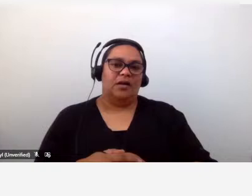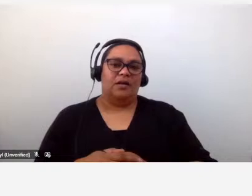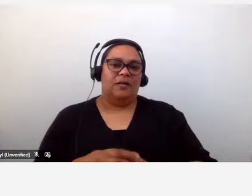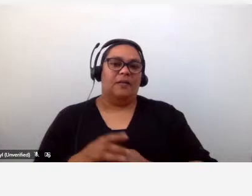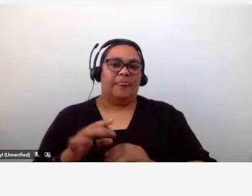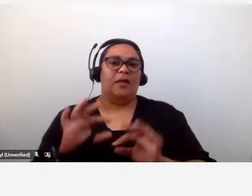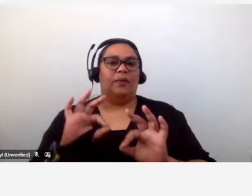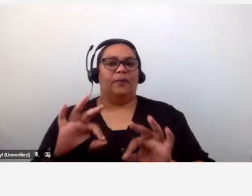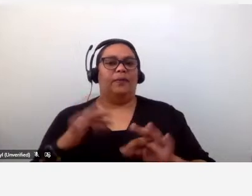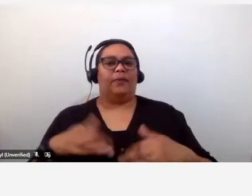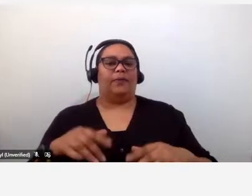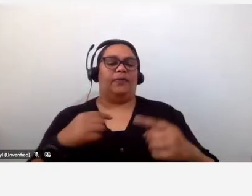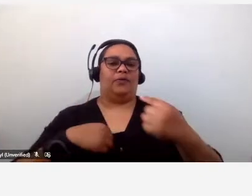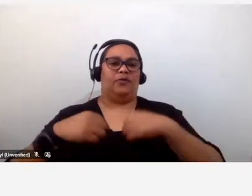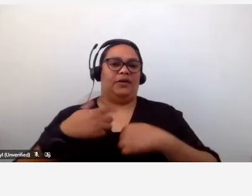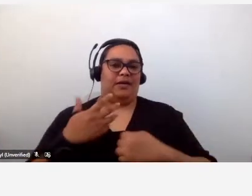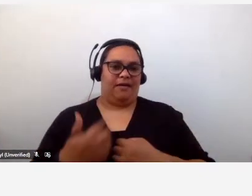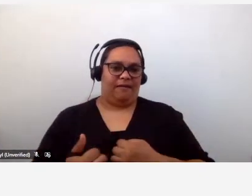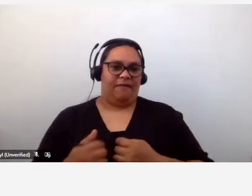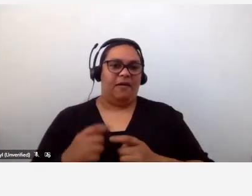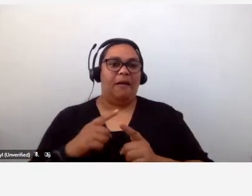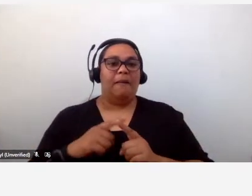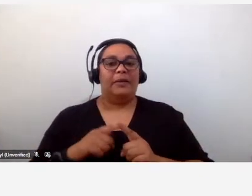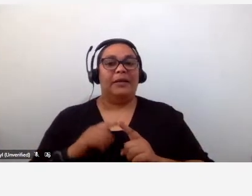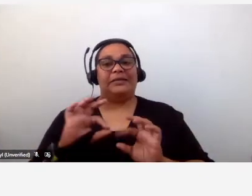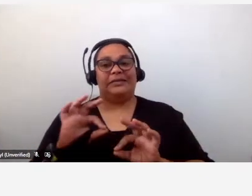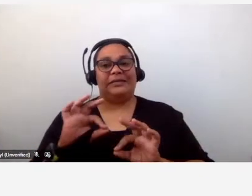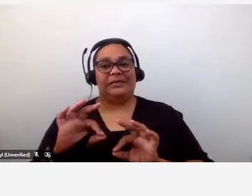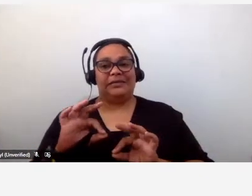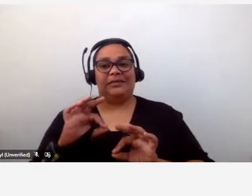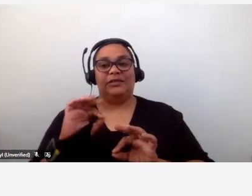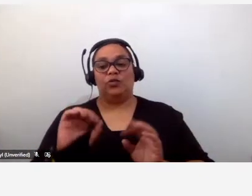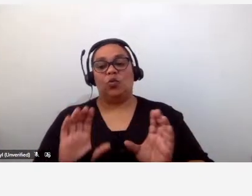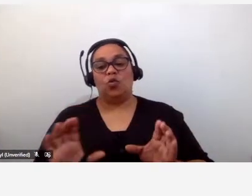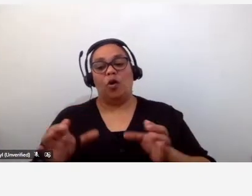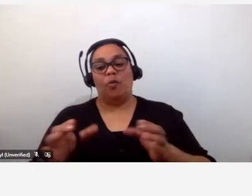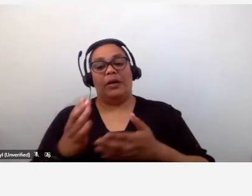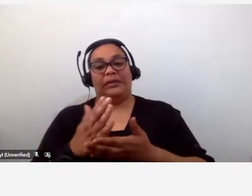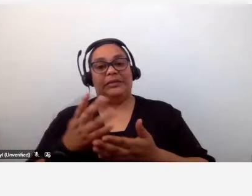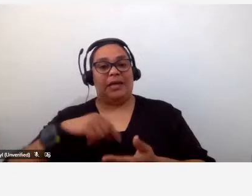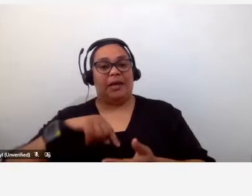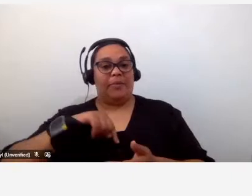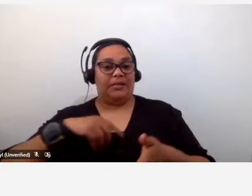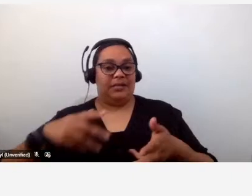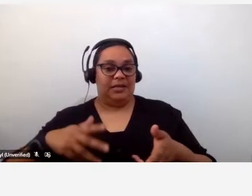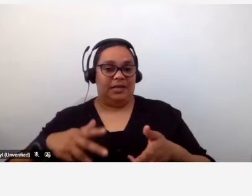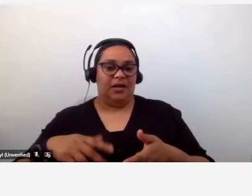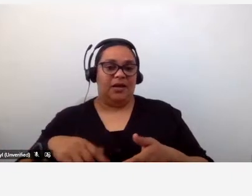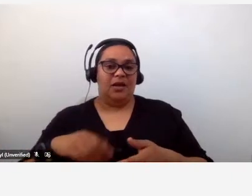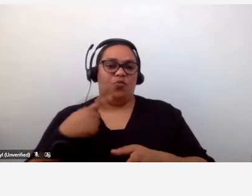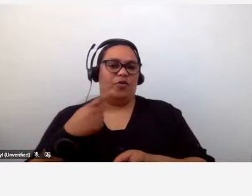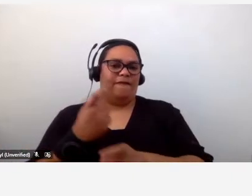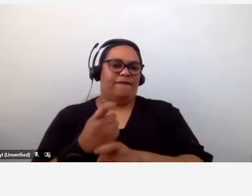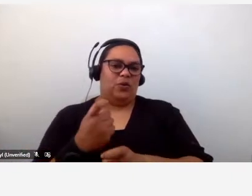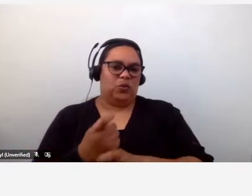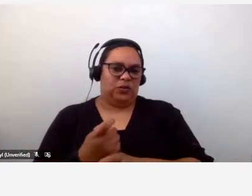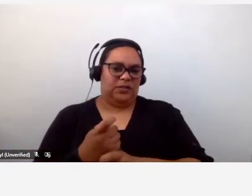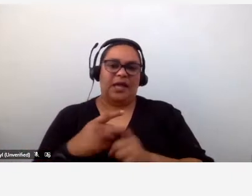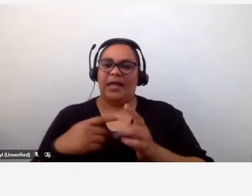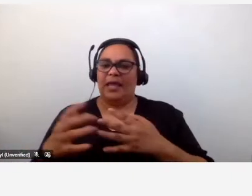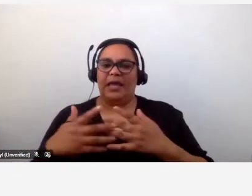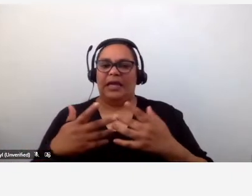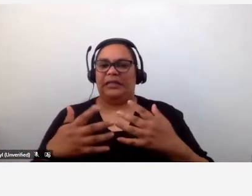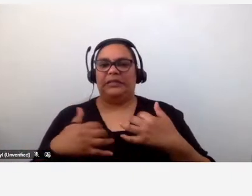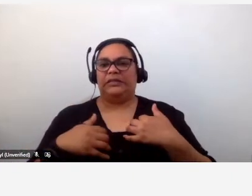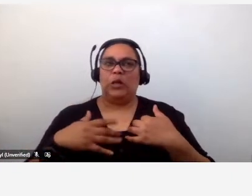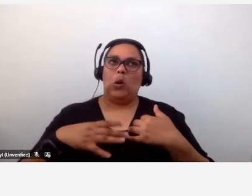constructive criticism. And thus, as a committee, some of us here shall refuse any temptation